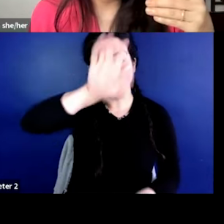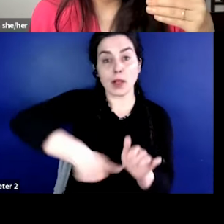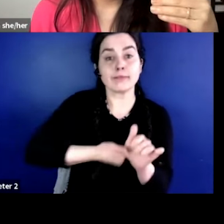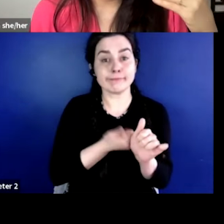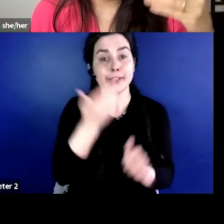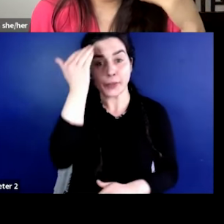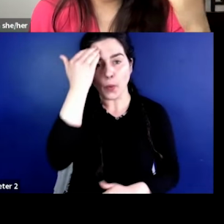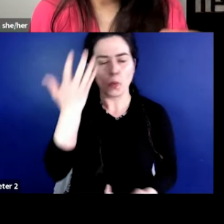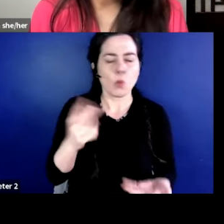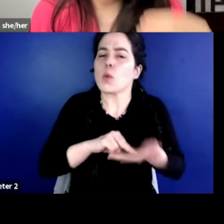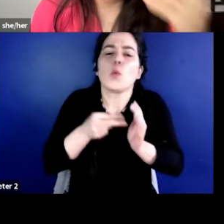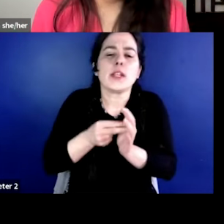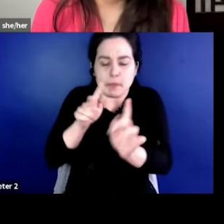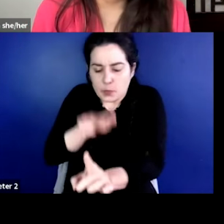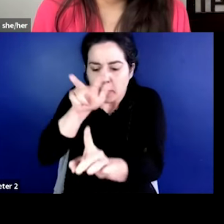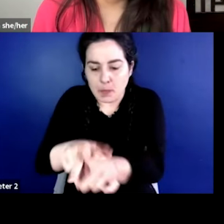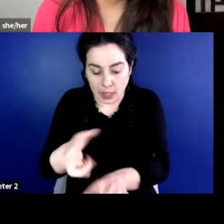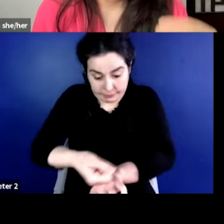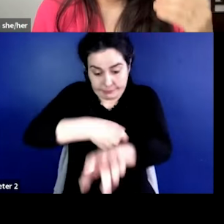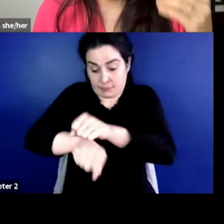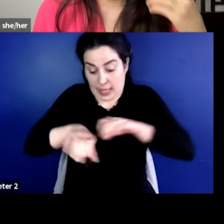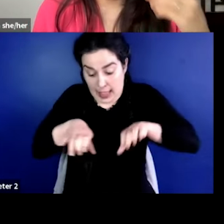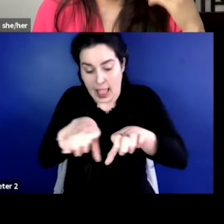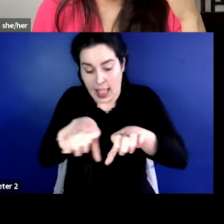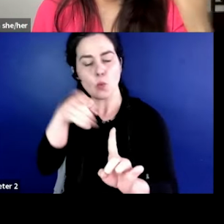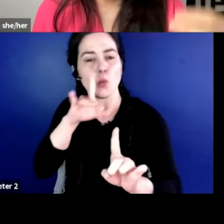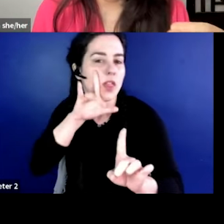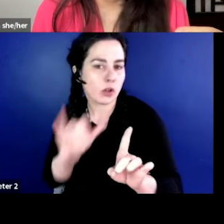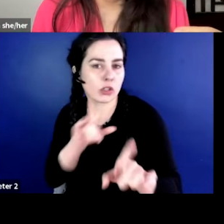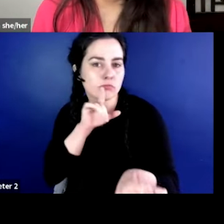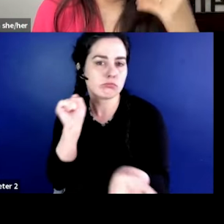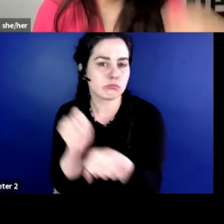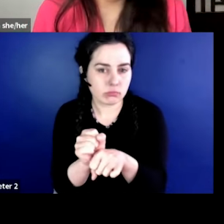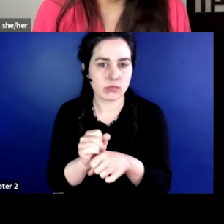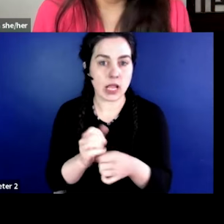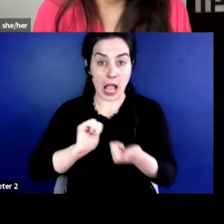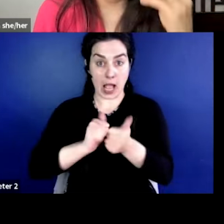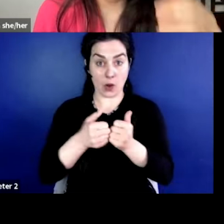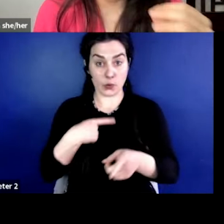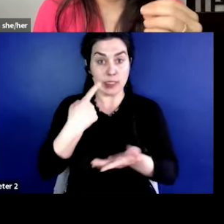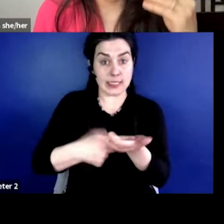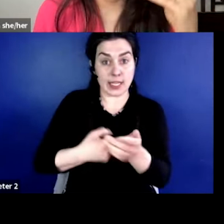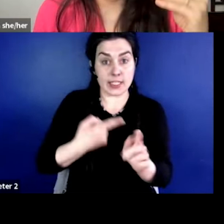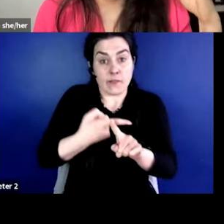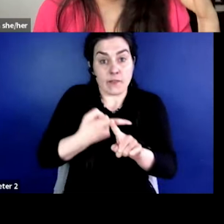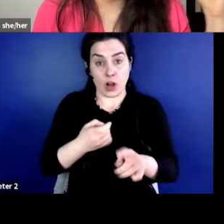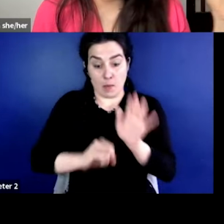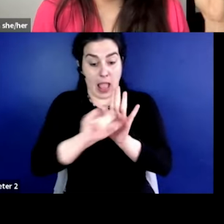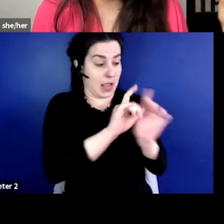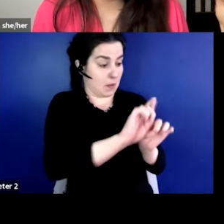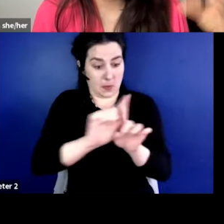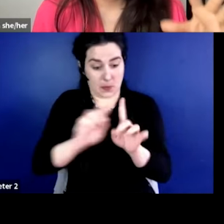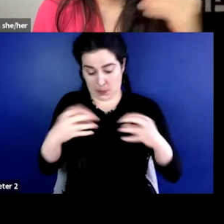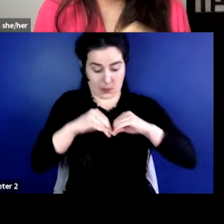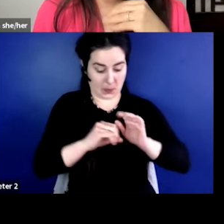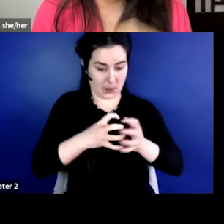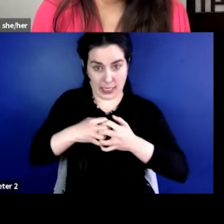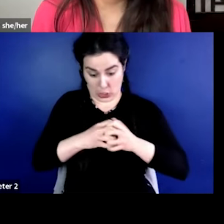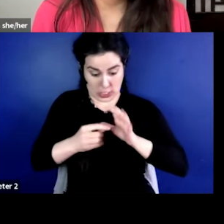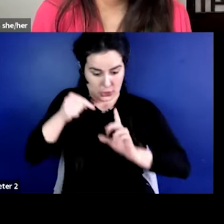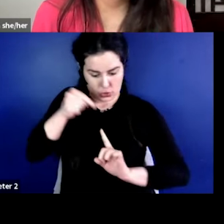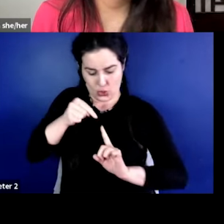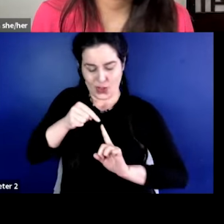like? What does that mean when we say that out loud? How do we talk about this from an intersectional place every time and not just from a place of nice words, but